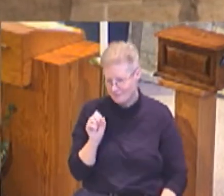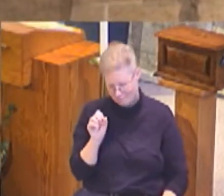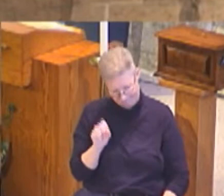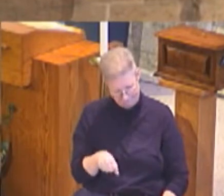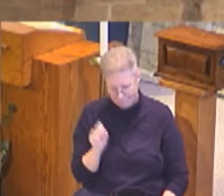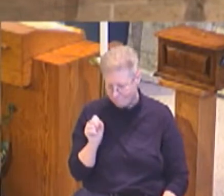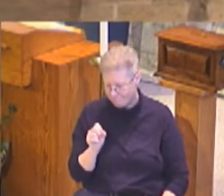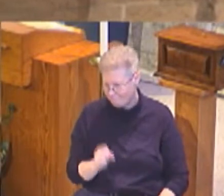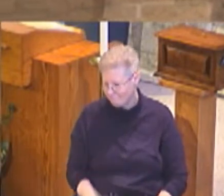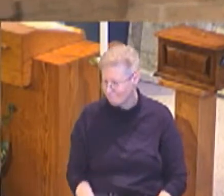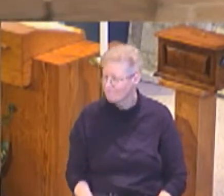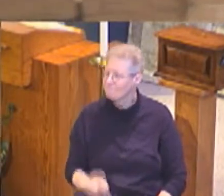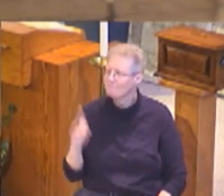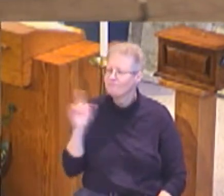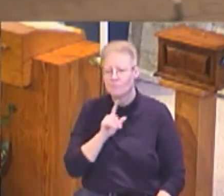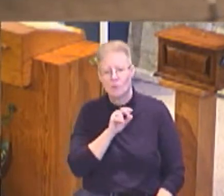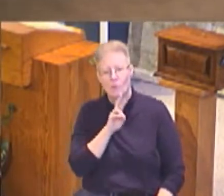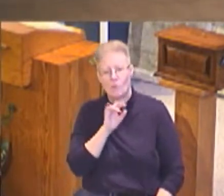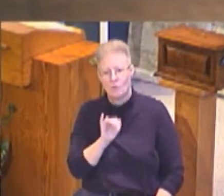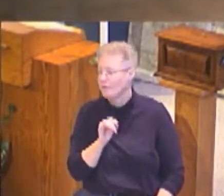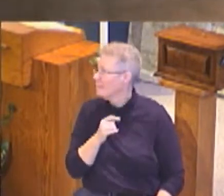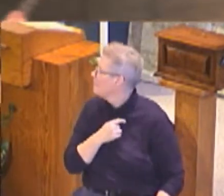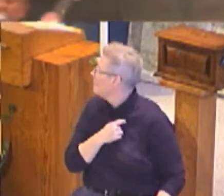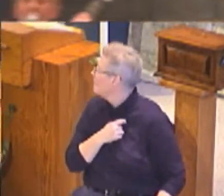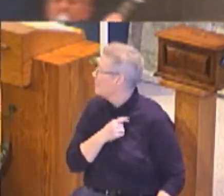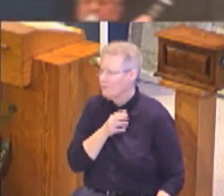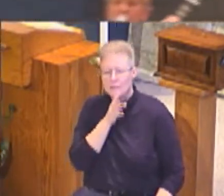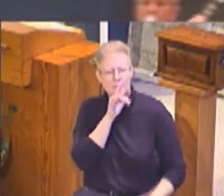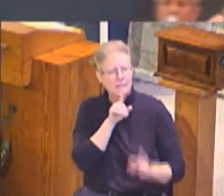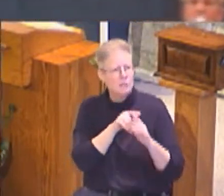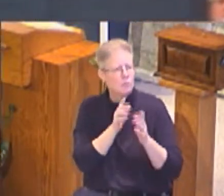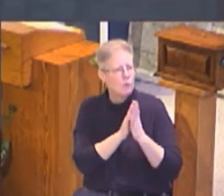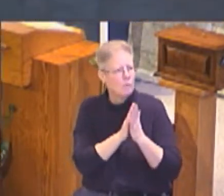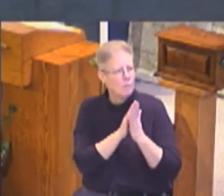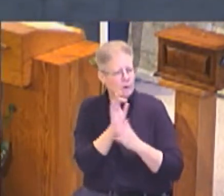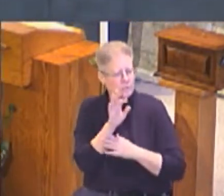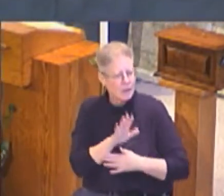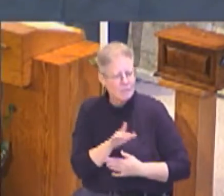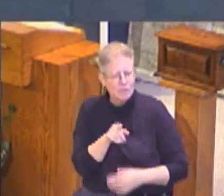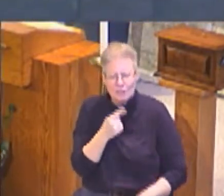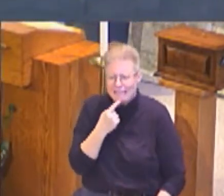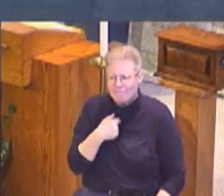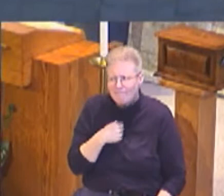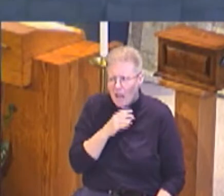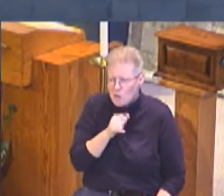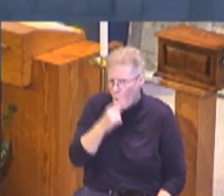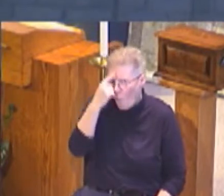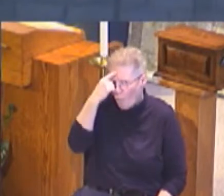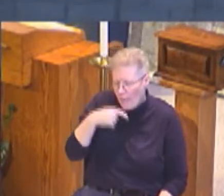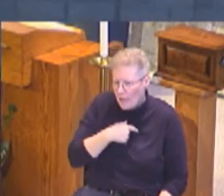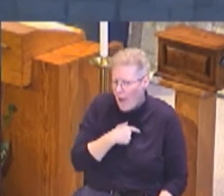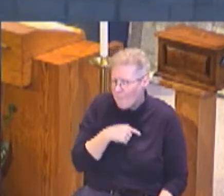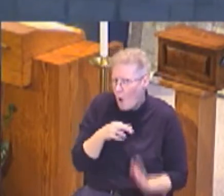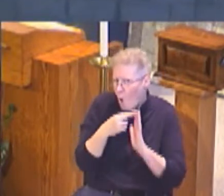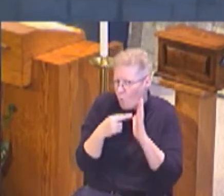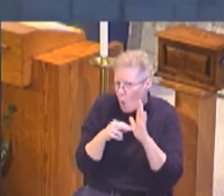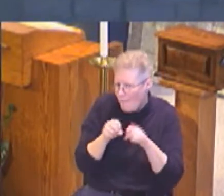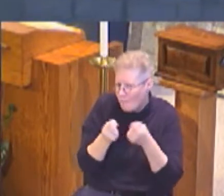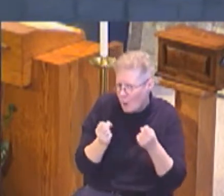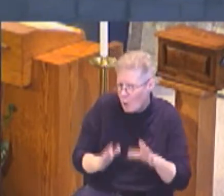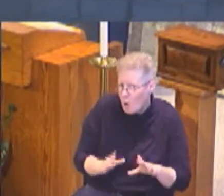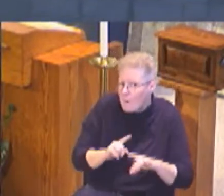I was speaking with a prayer chaplain after the first service, and I said, I don't think I'm a rule breaker, but I'm a boundary pusher.